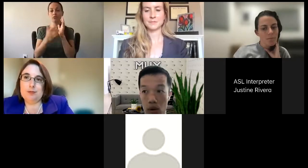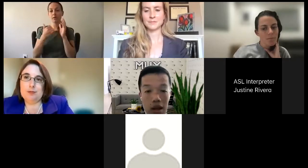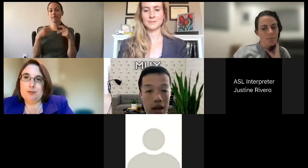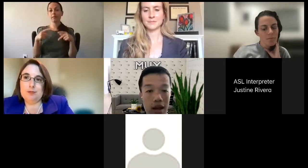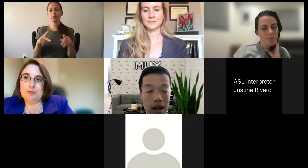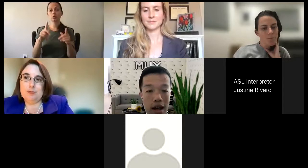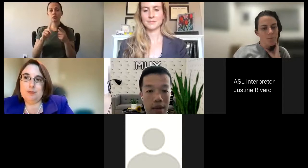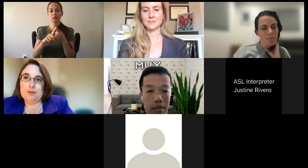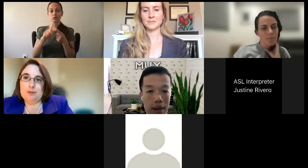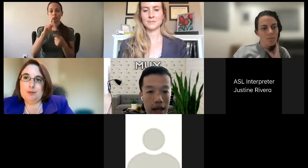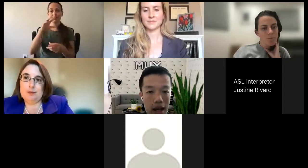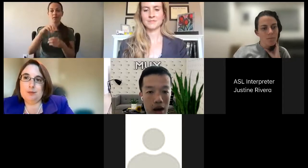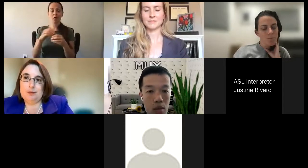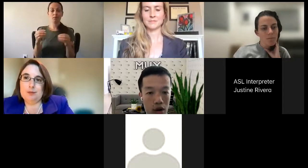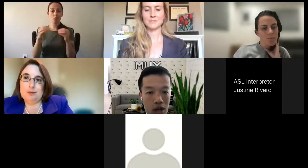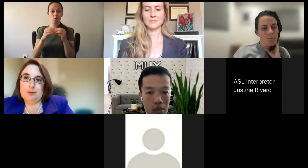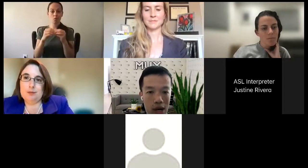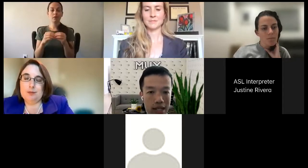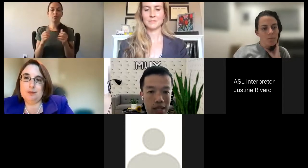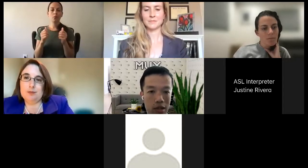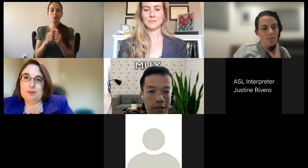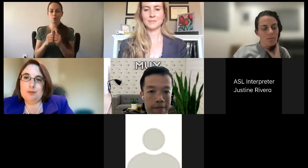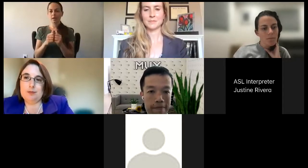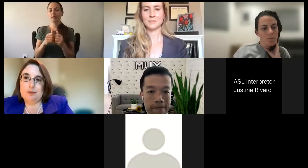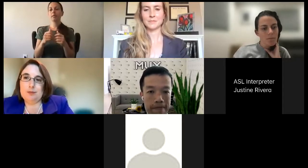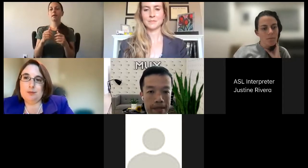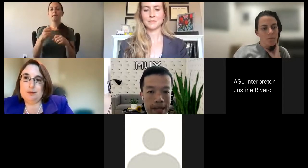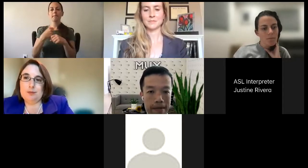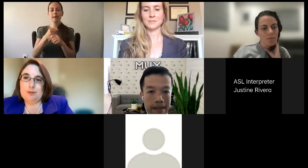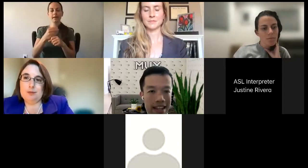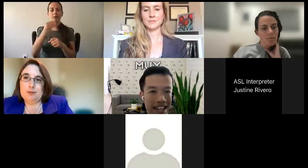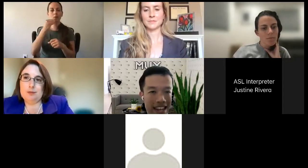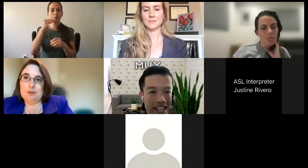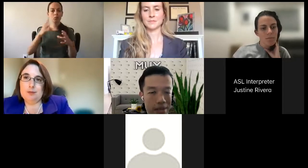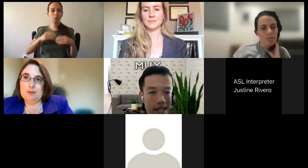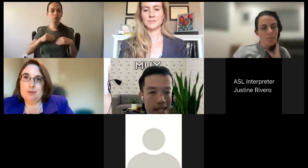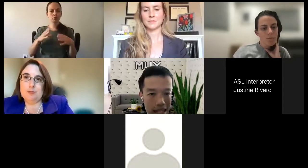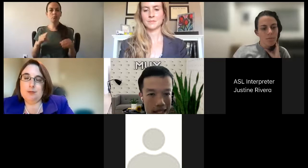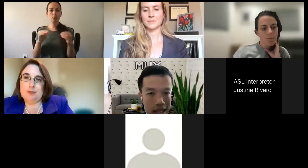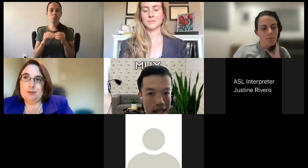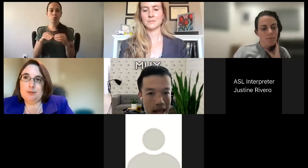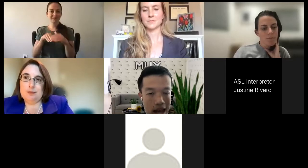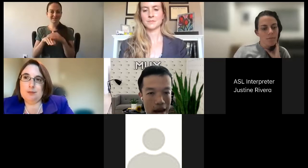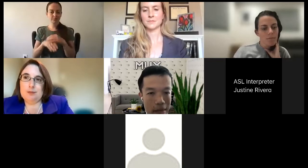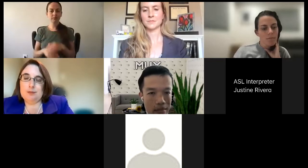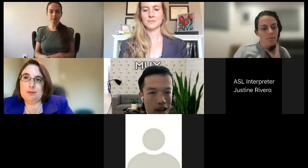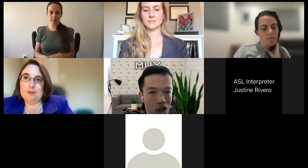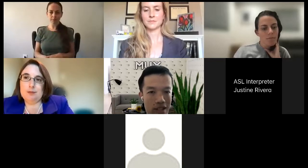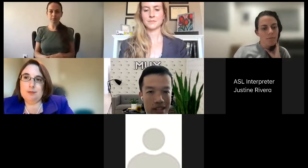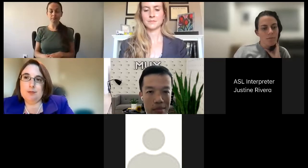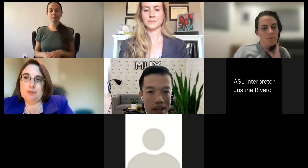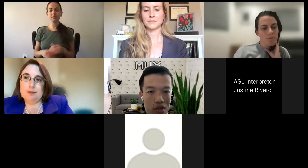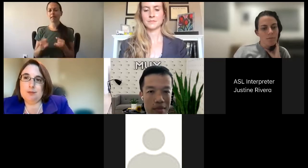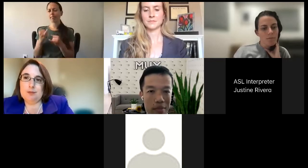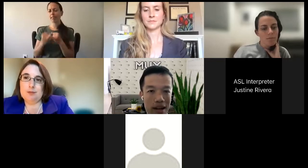play a bigger role in making homeownership more accessible. And then last but not least,